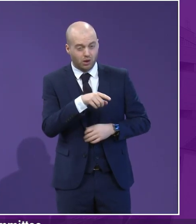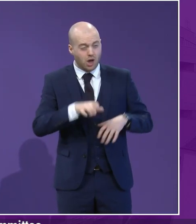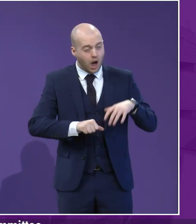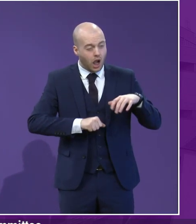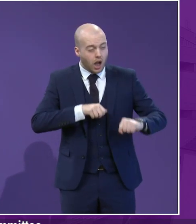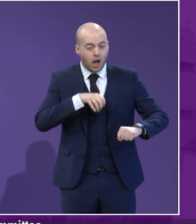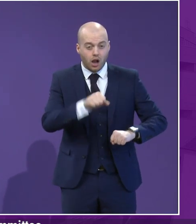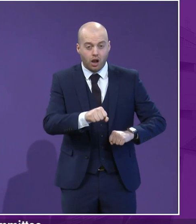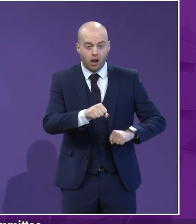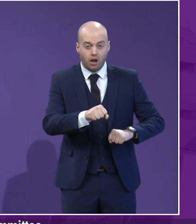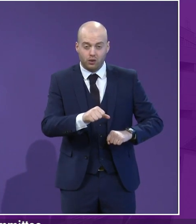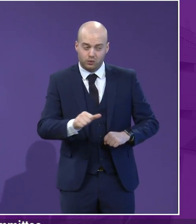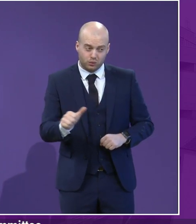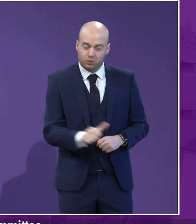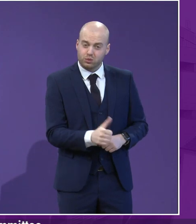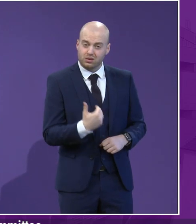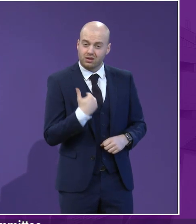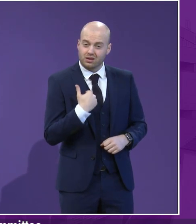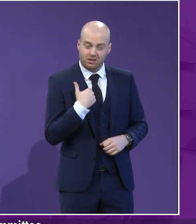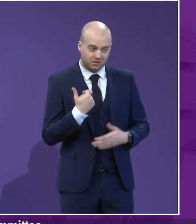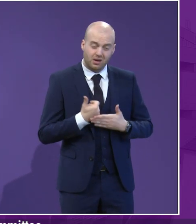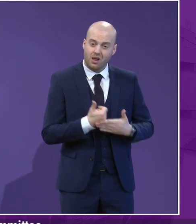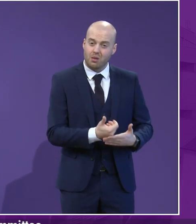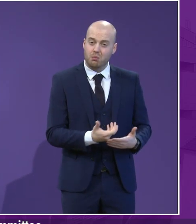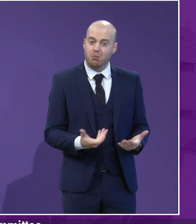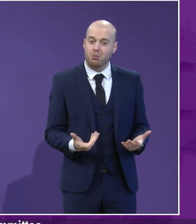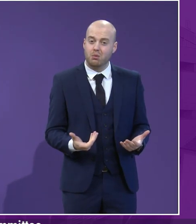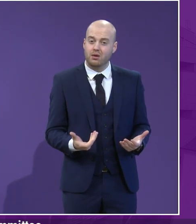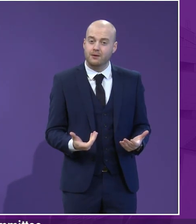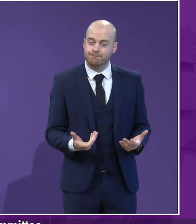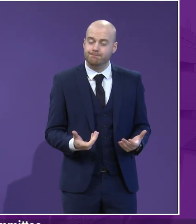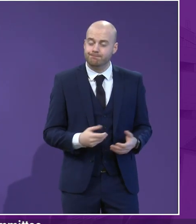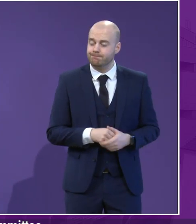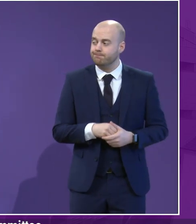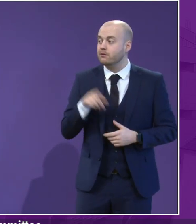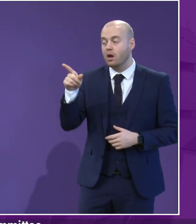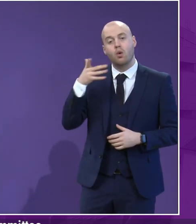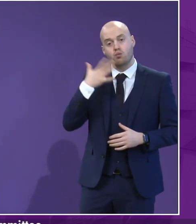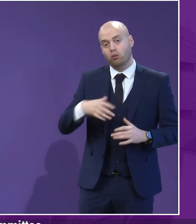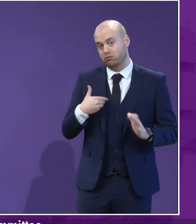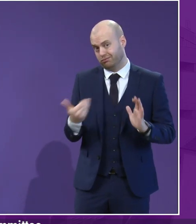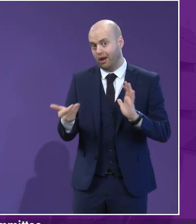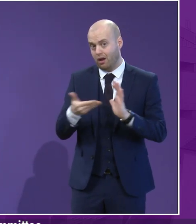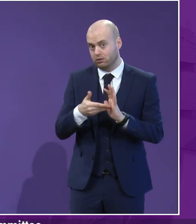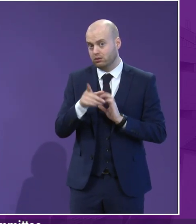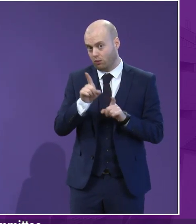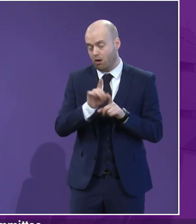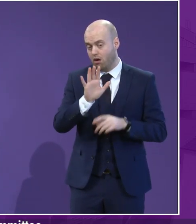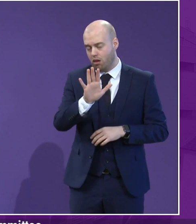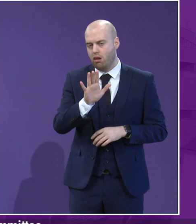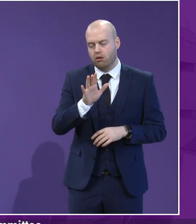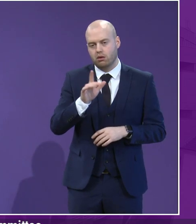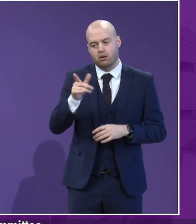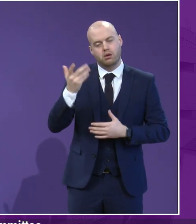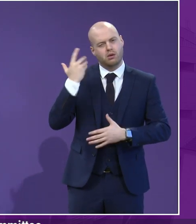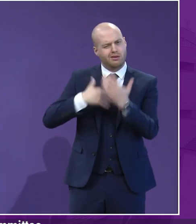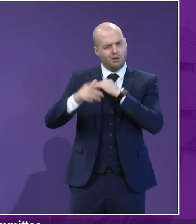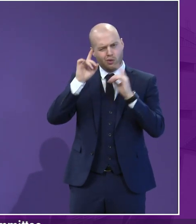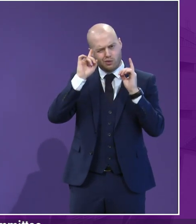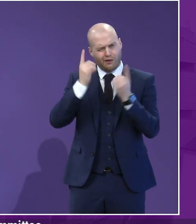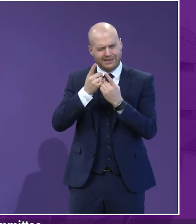didn't want to make an issue of it. And, you know, that's, again, one of these situations where the student was undertaking discomfort,